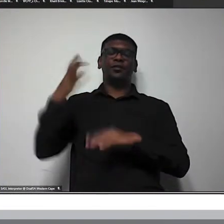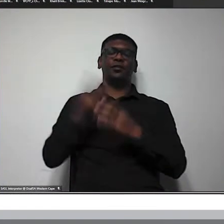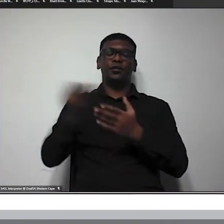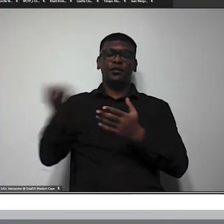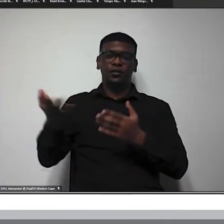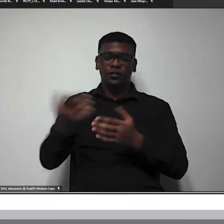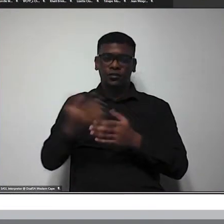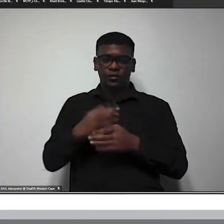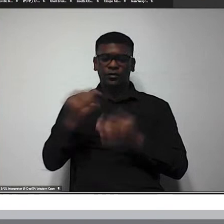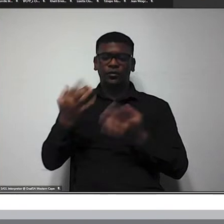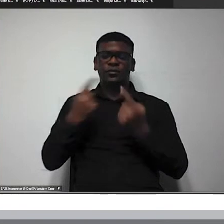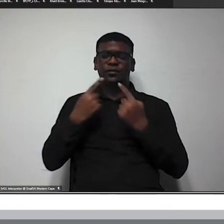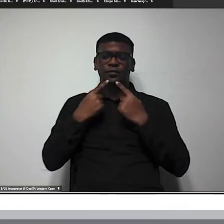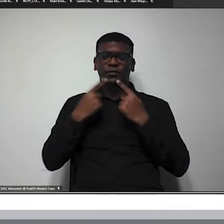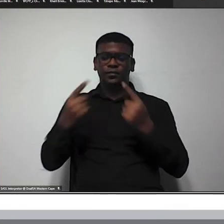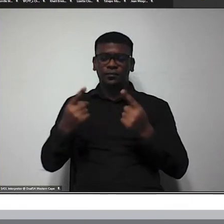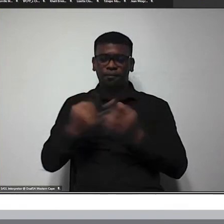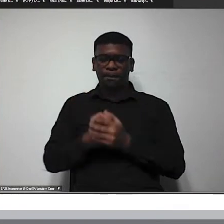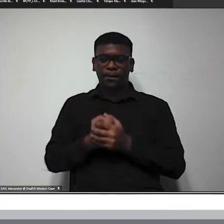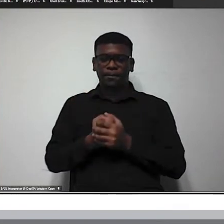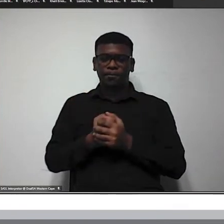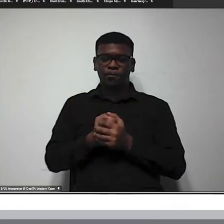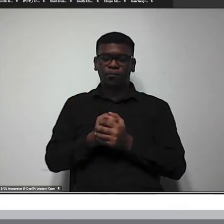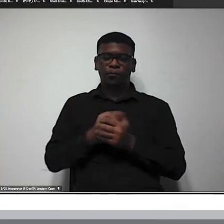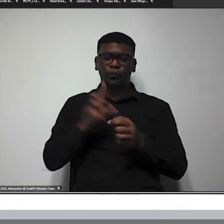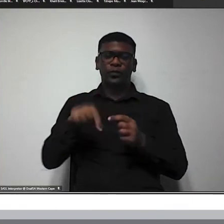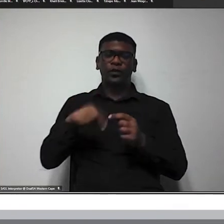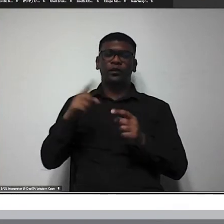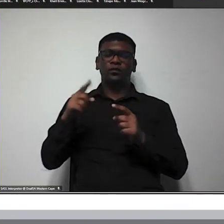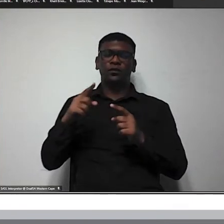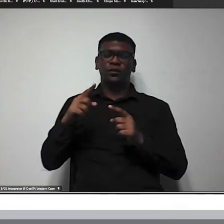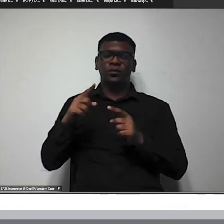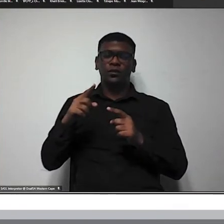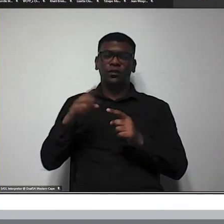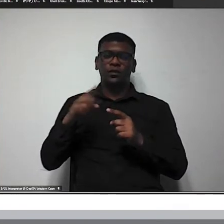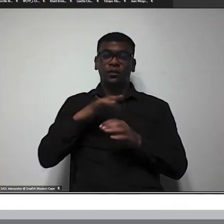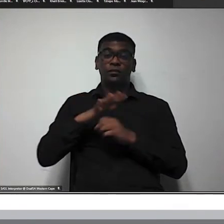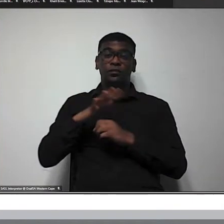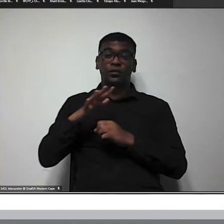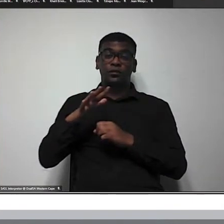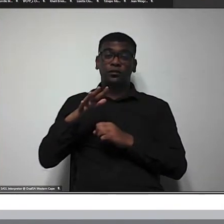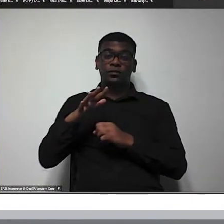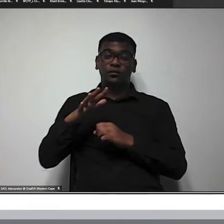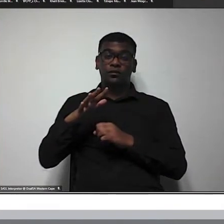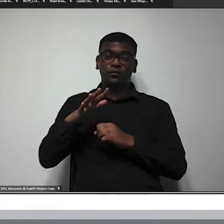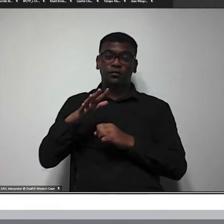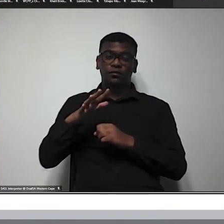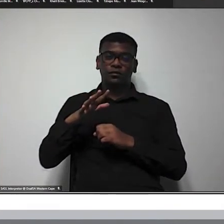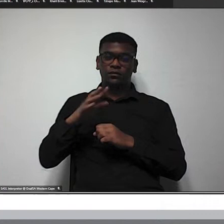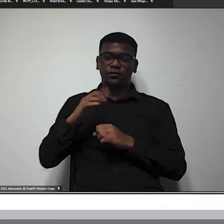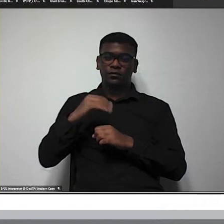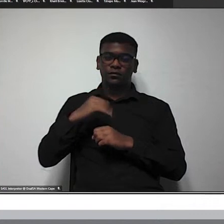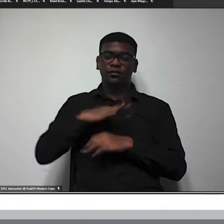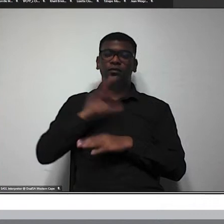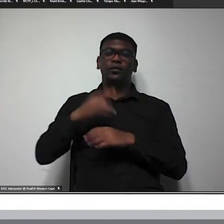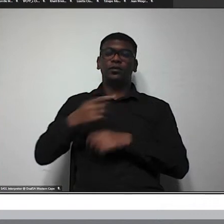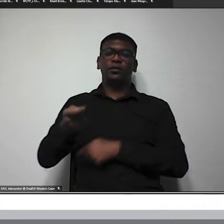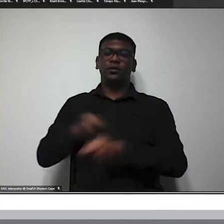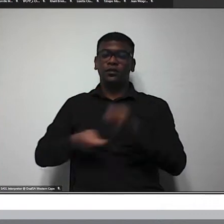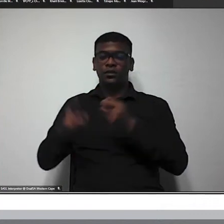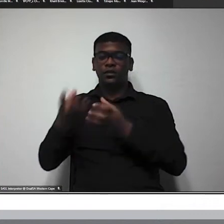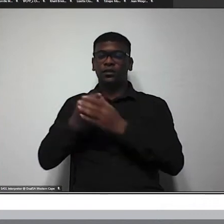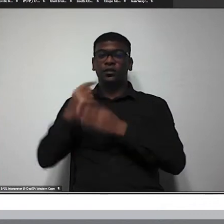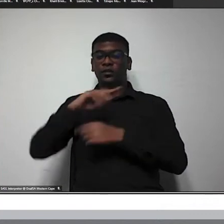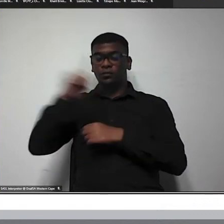made. And indeed, when you are actually, trading with these countries, actually, at the